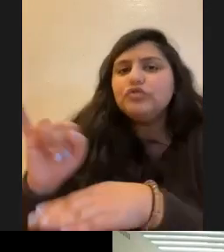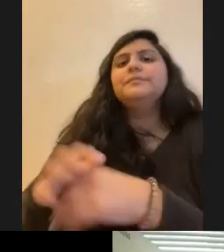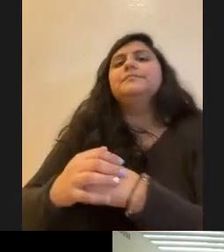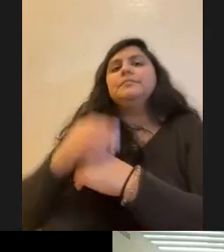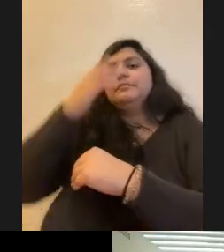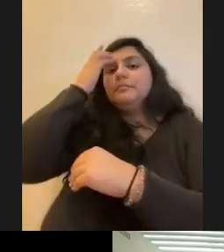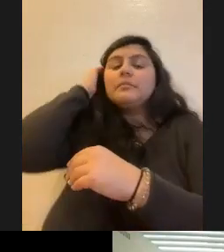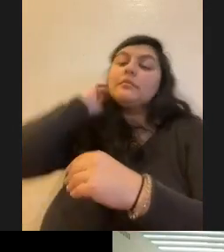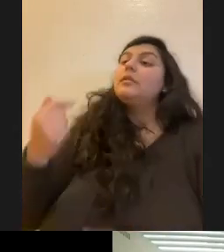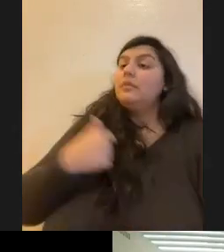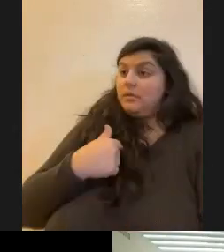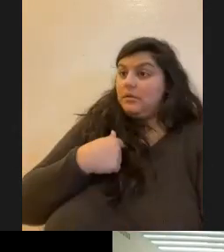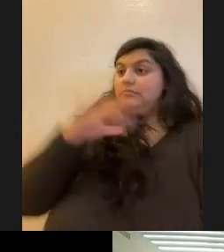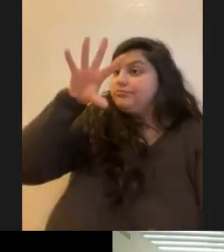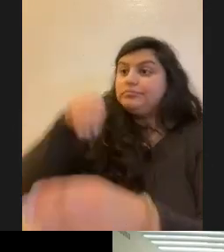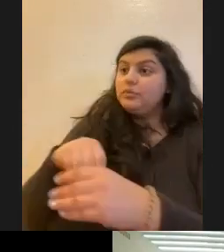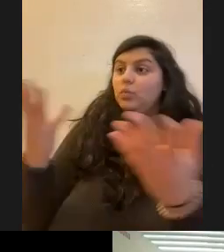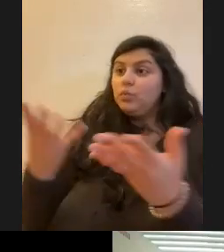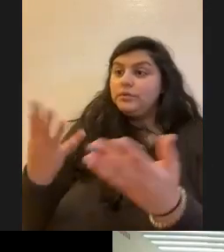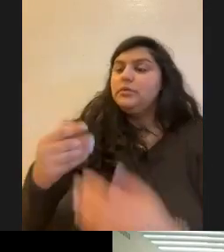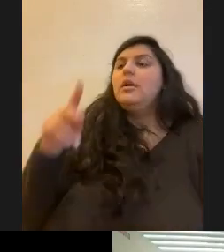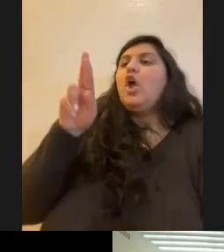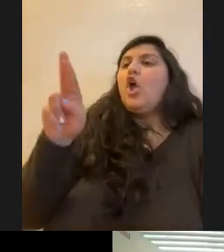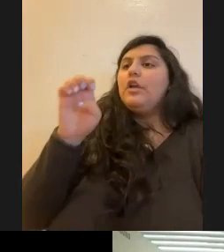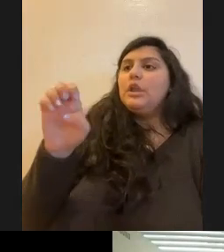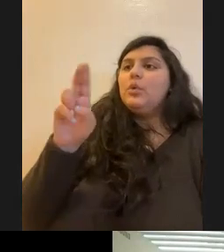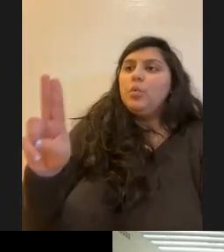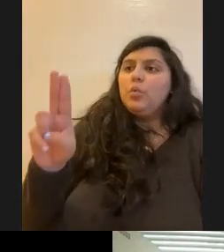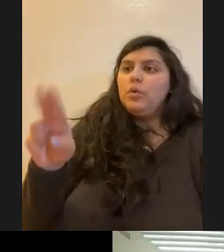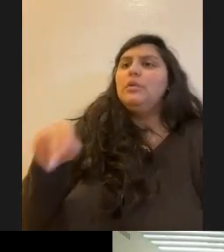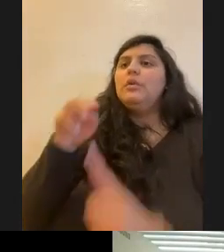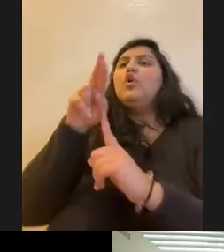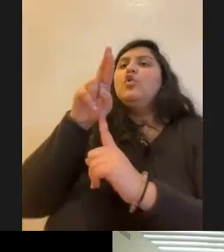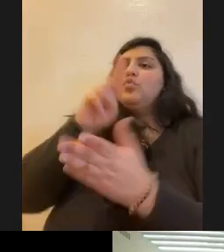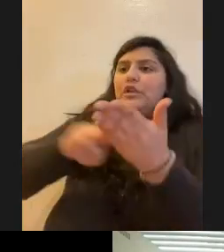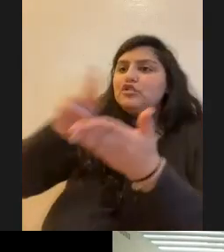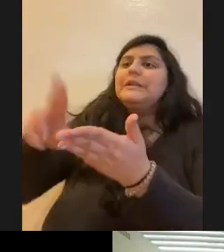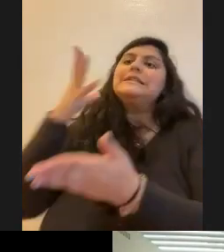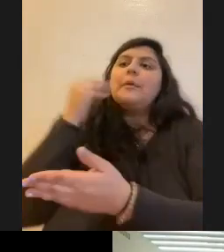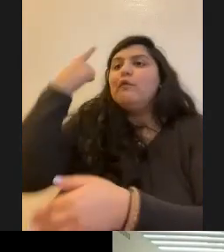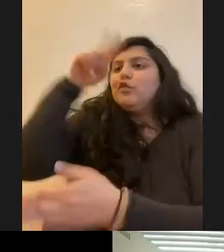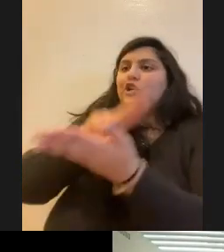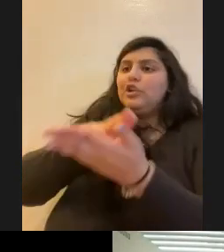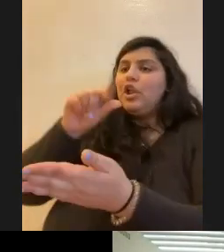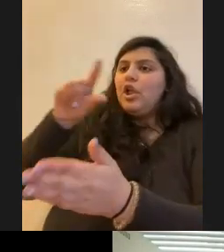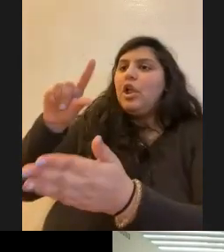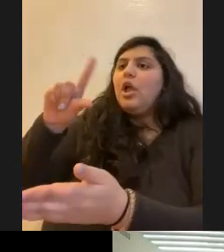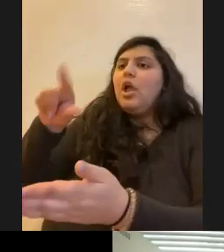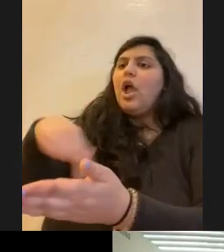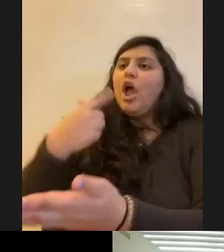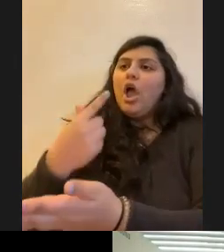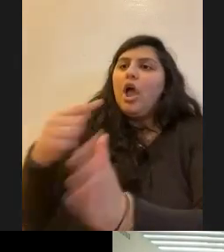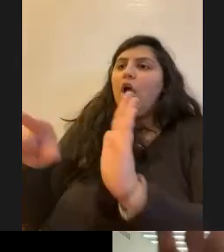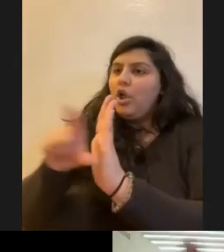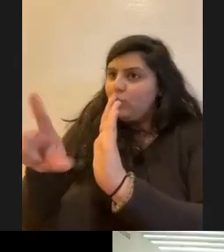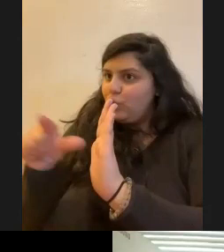I participated in what's called an REU program, or research experience for undergrads. I think that was one of the best things I could have done. It